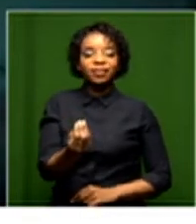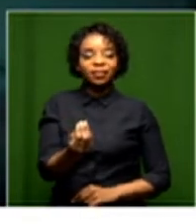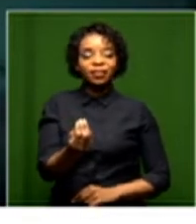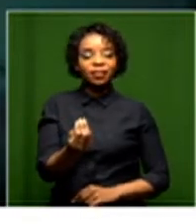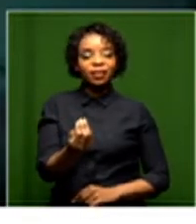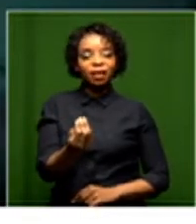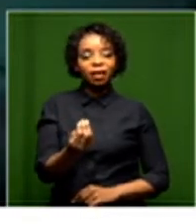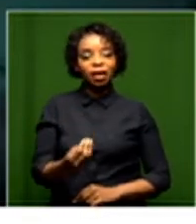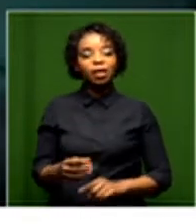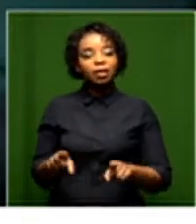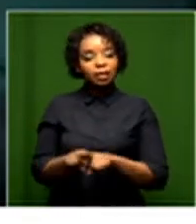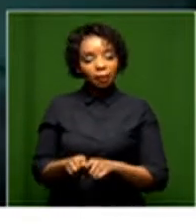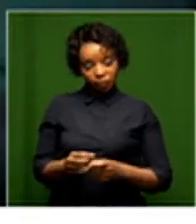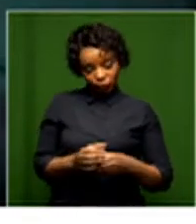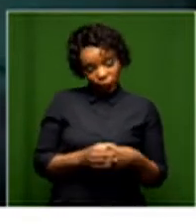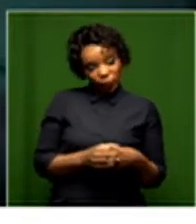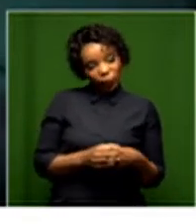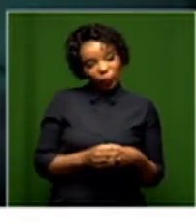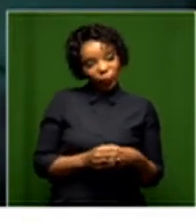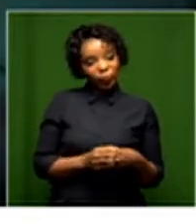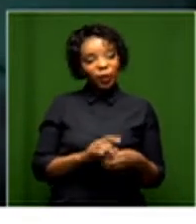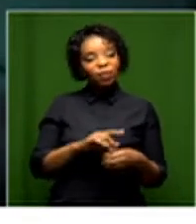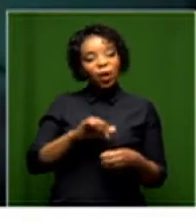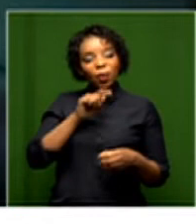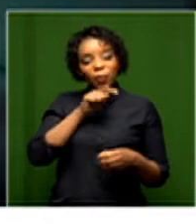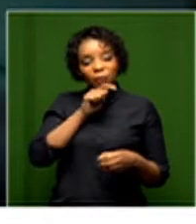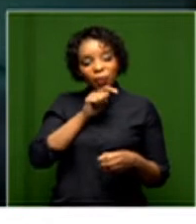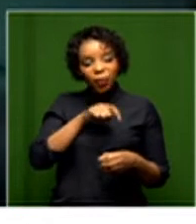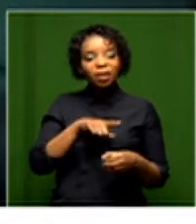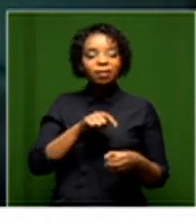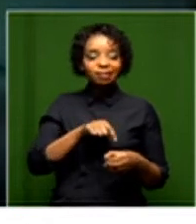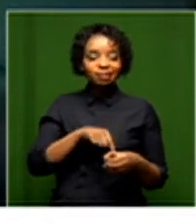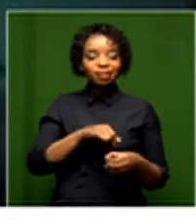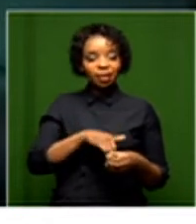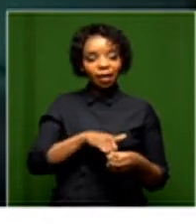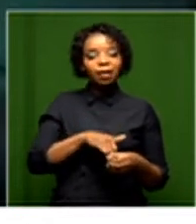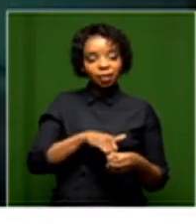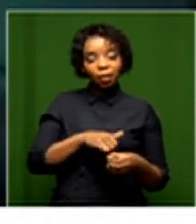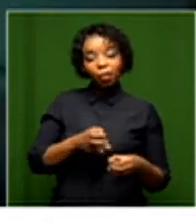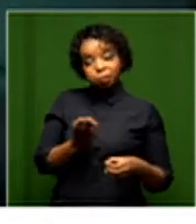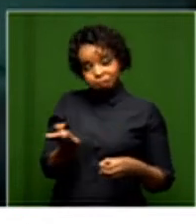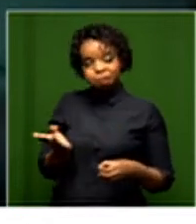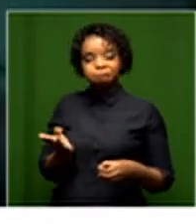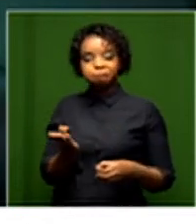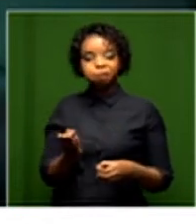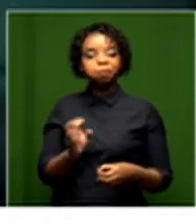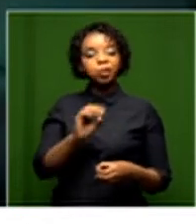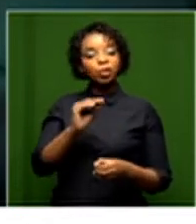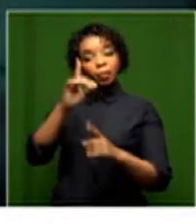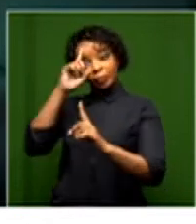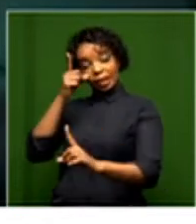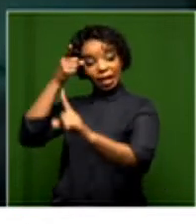fledglings in the nest there. So there's really something interesting to go and see there. But the whole aim of the campaign